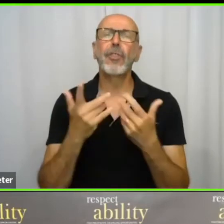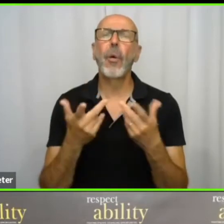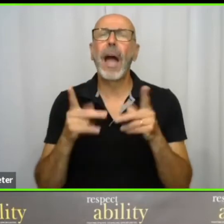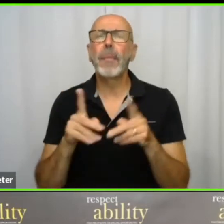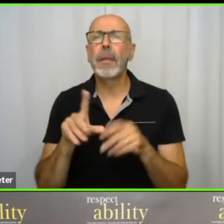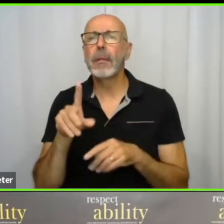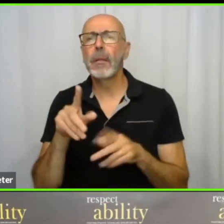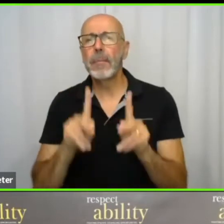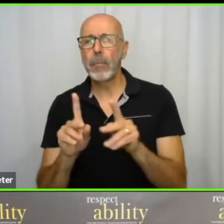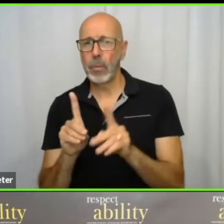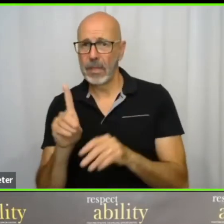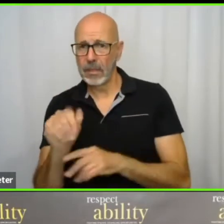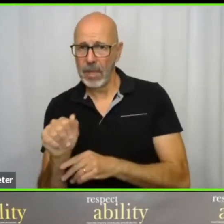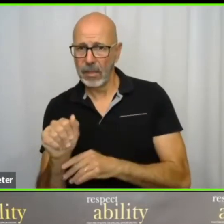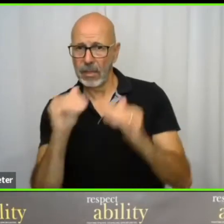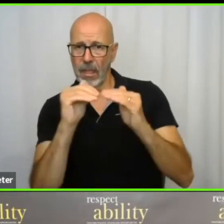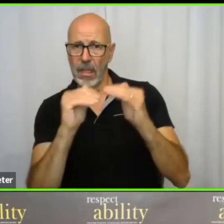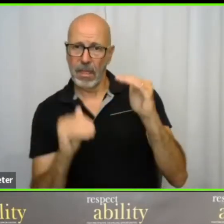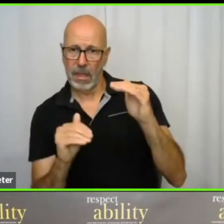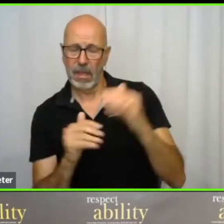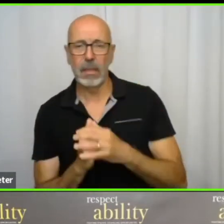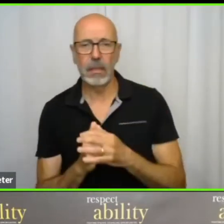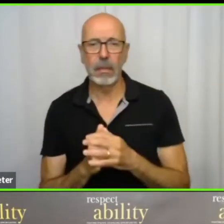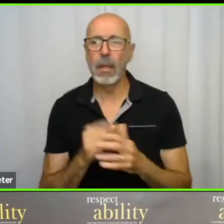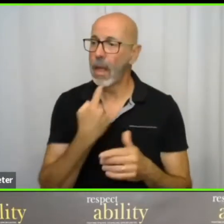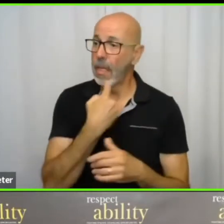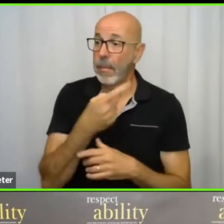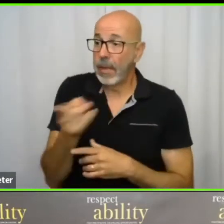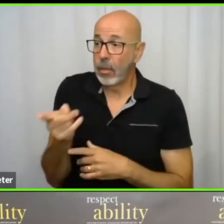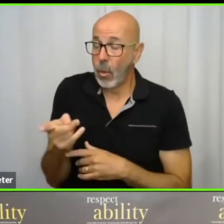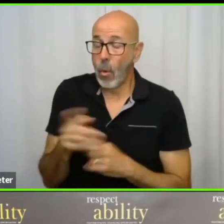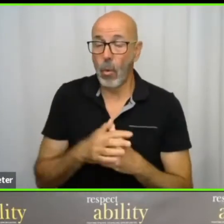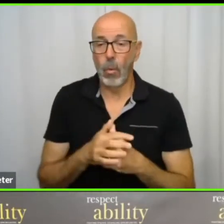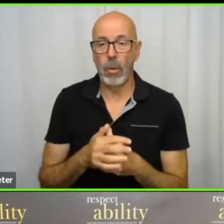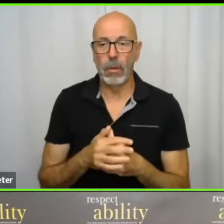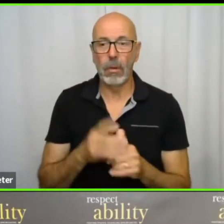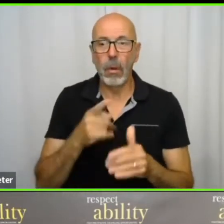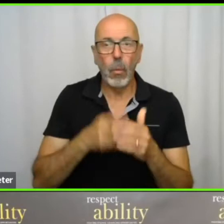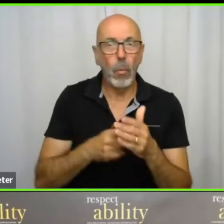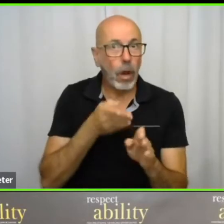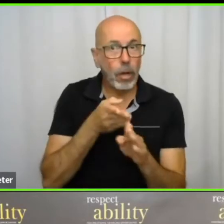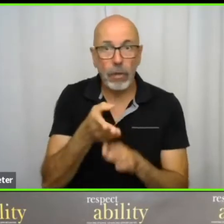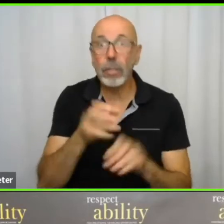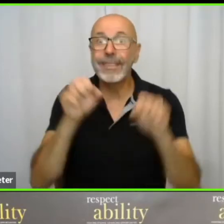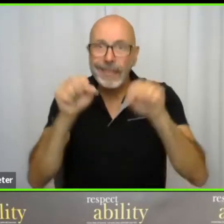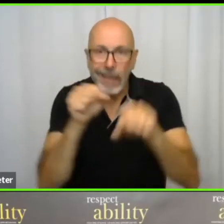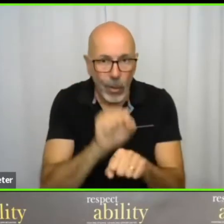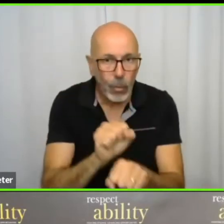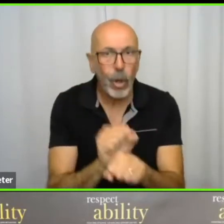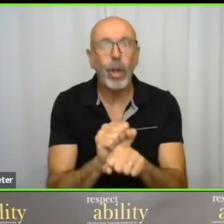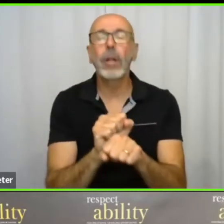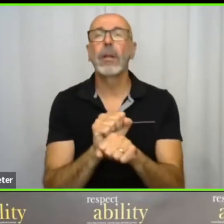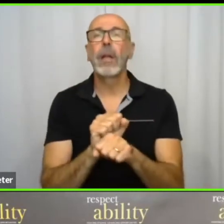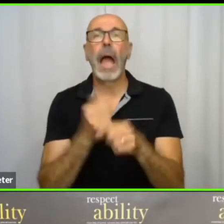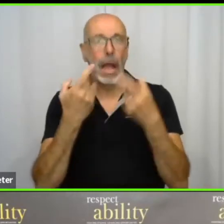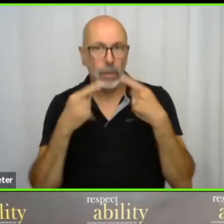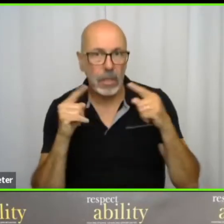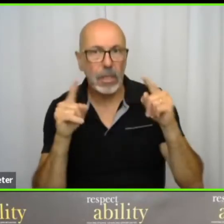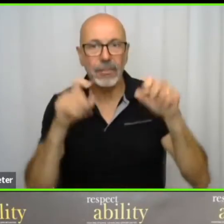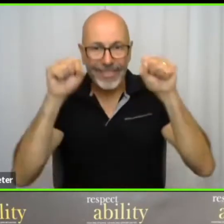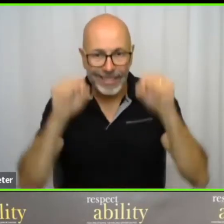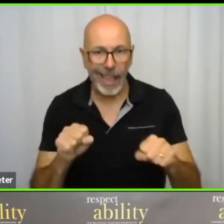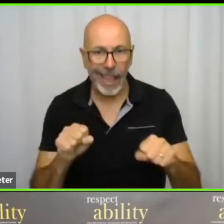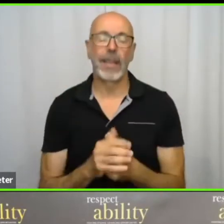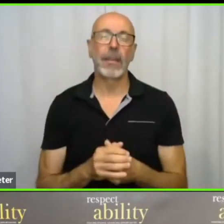position where they basically are being told what careers they can work in, or how successful they can be, or how